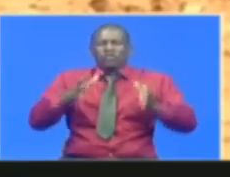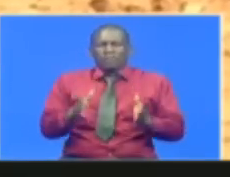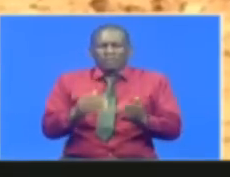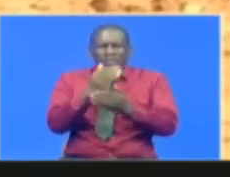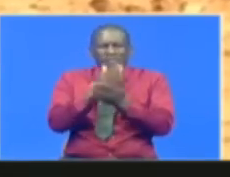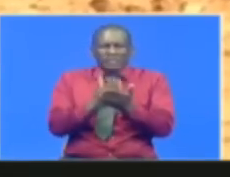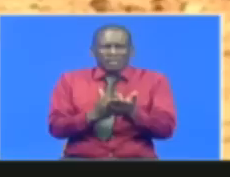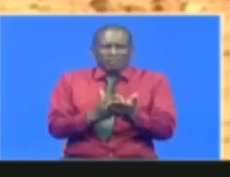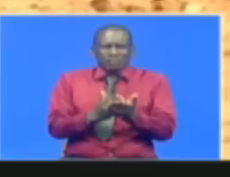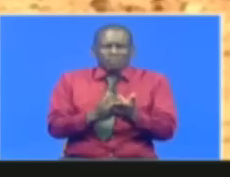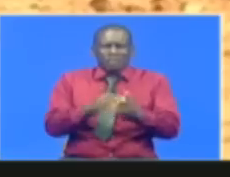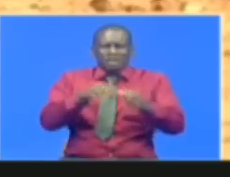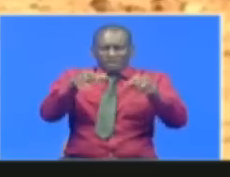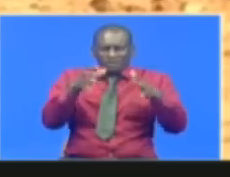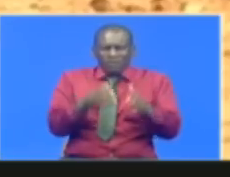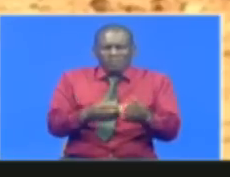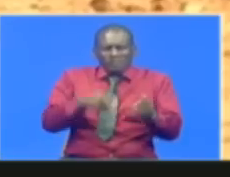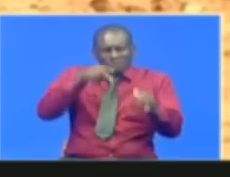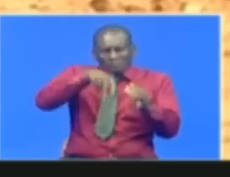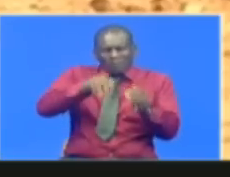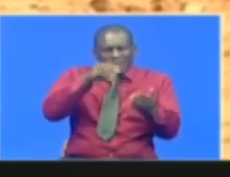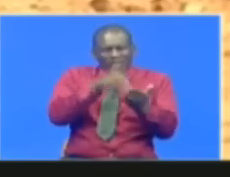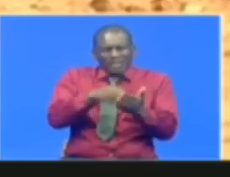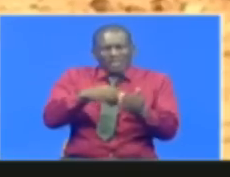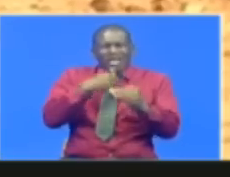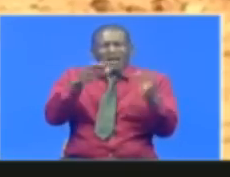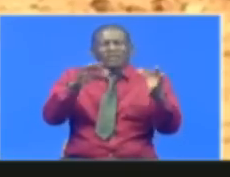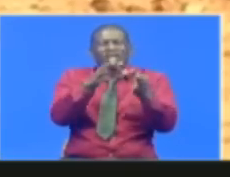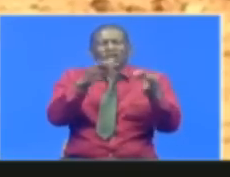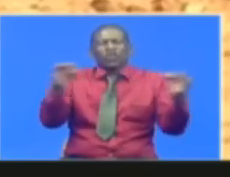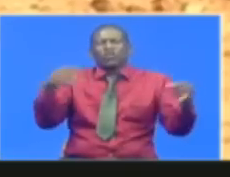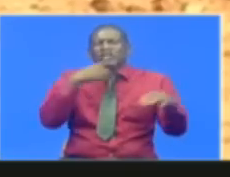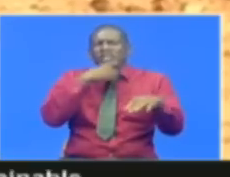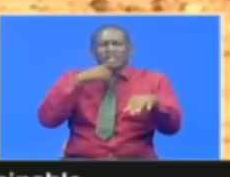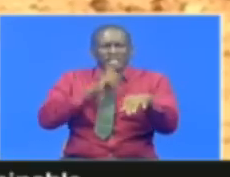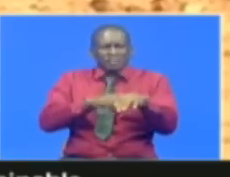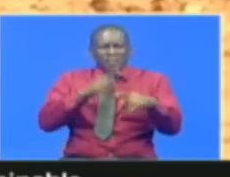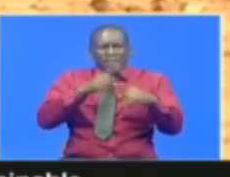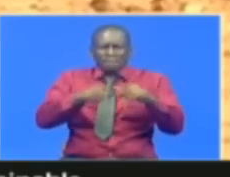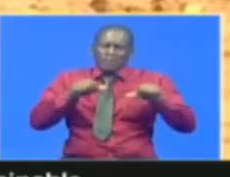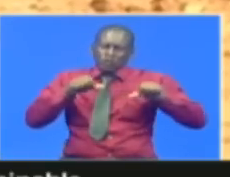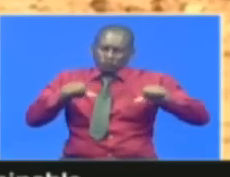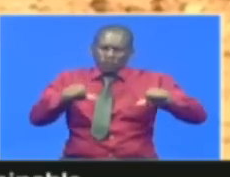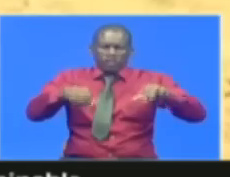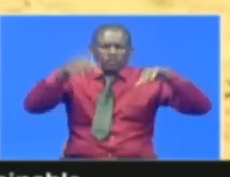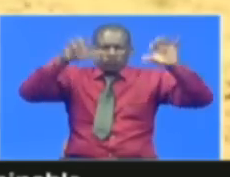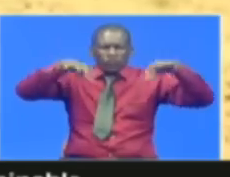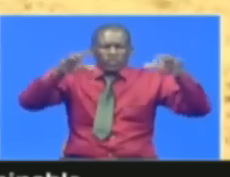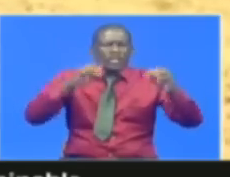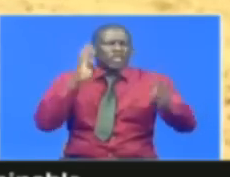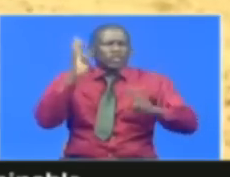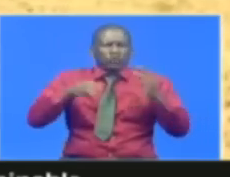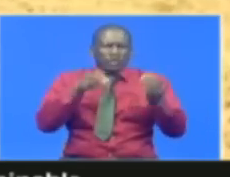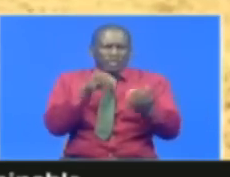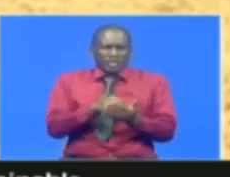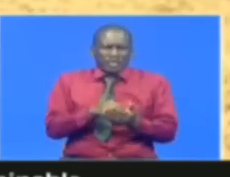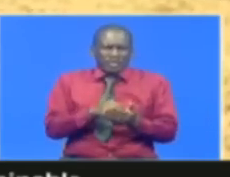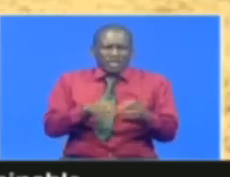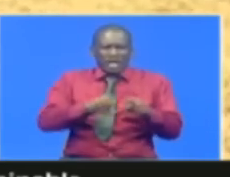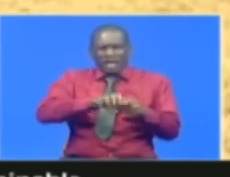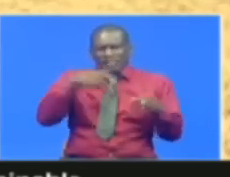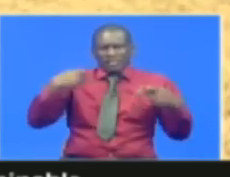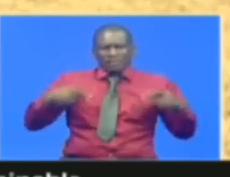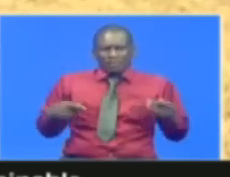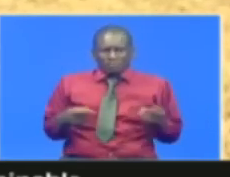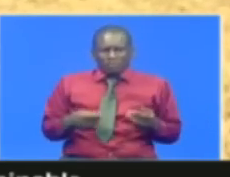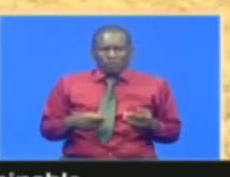choosing to replant following prolonged dry spell. But its inconsistency is a major source of worry, as others take a